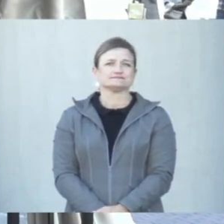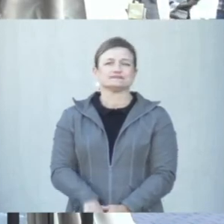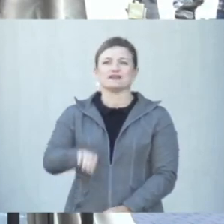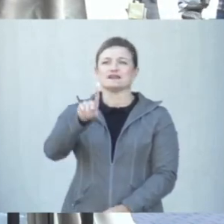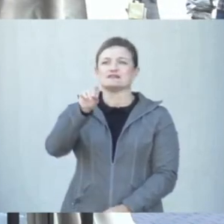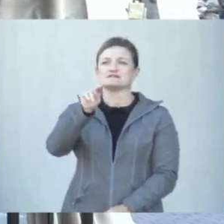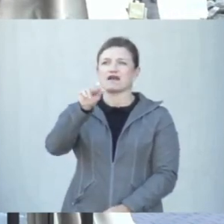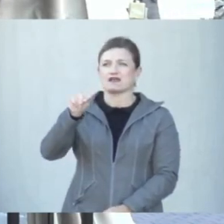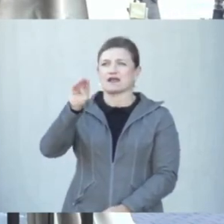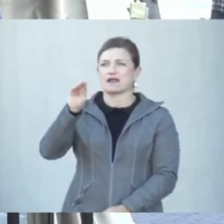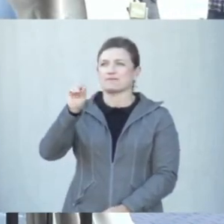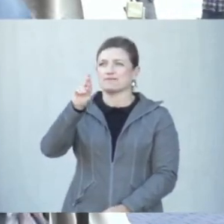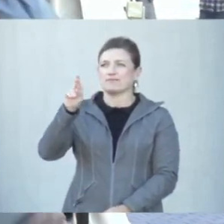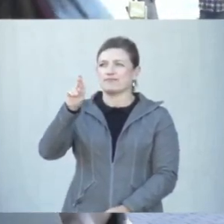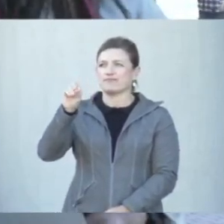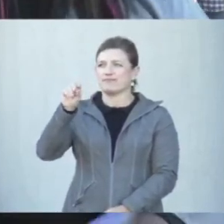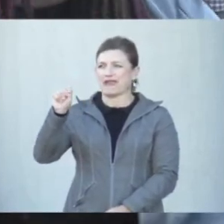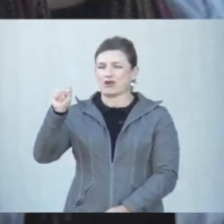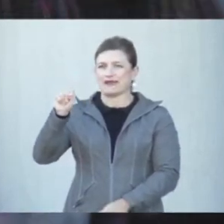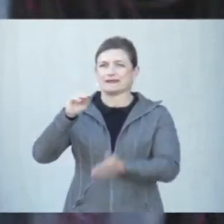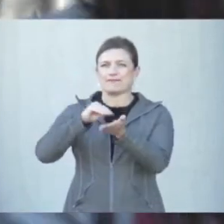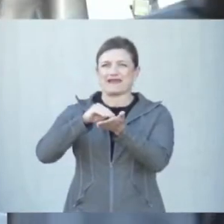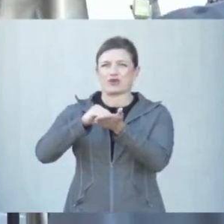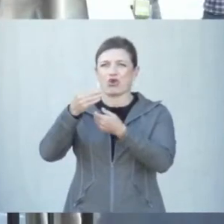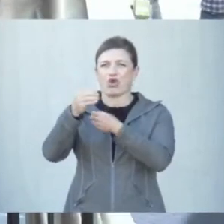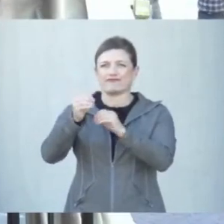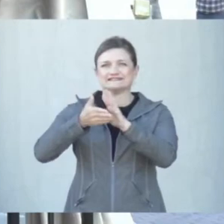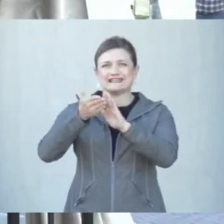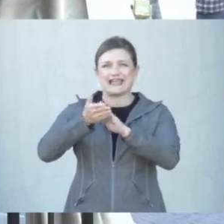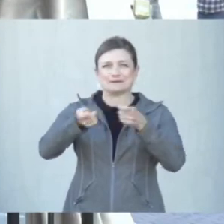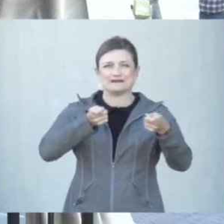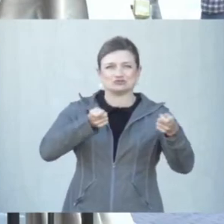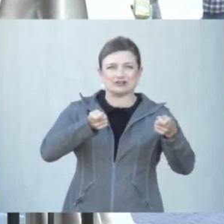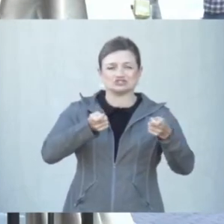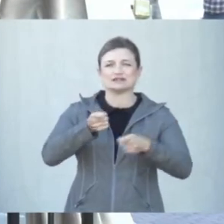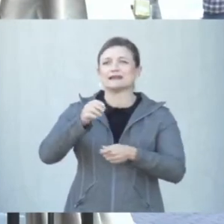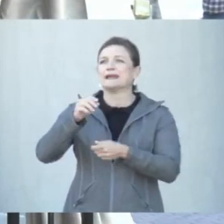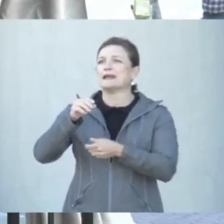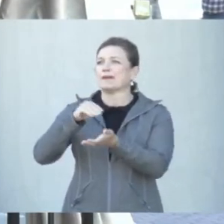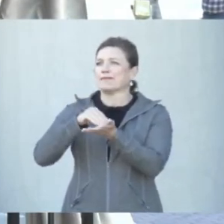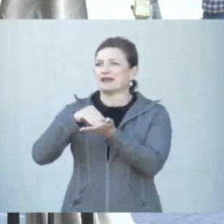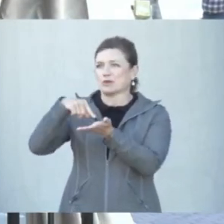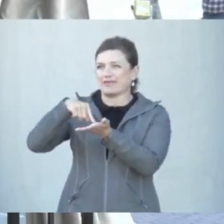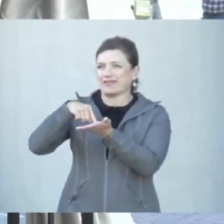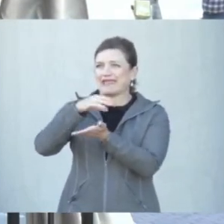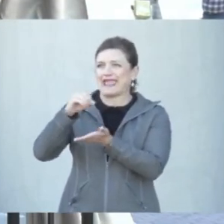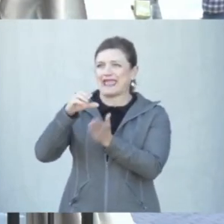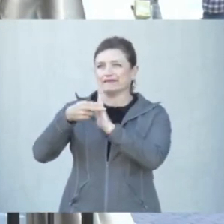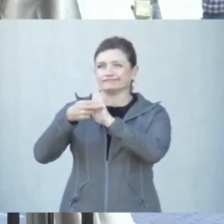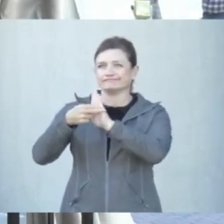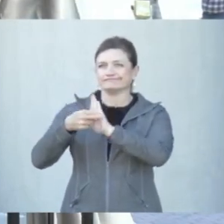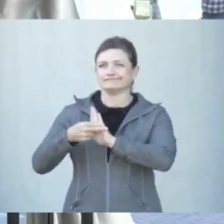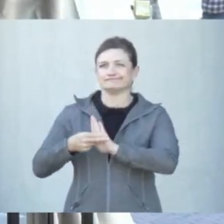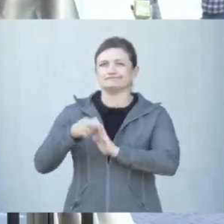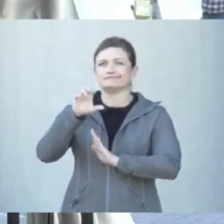Donna Barrett, Medical Office Administration, Medical Billing and Coding.